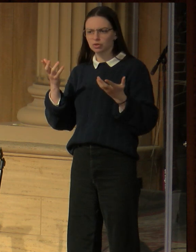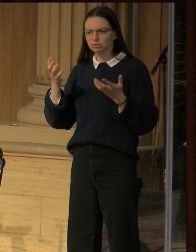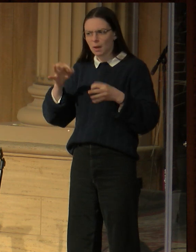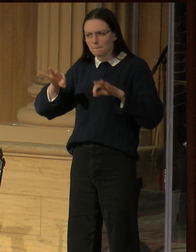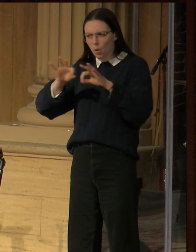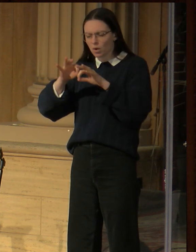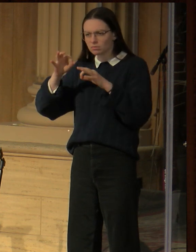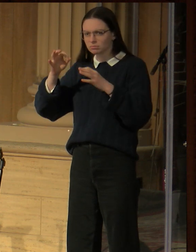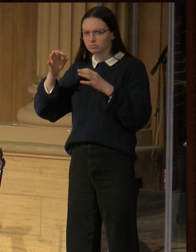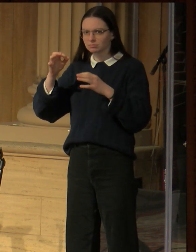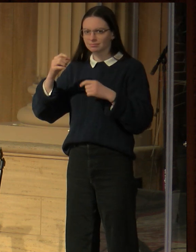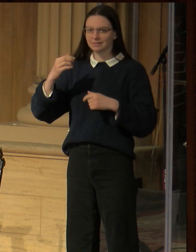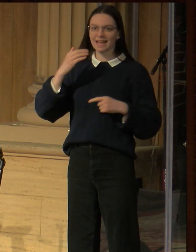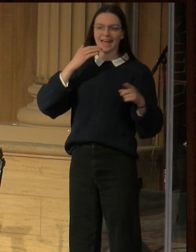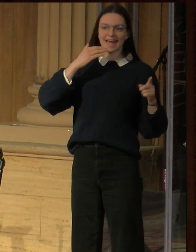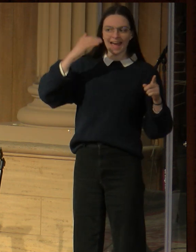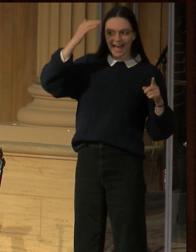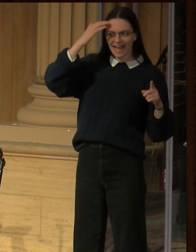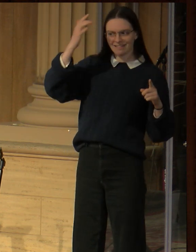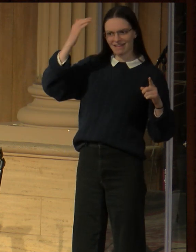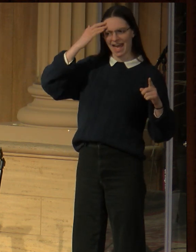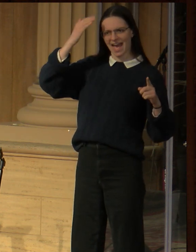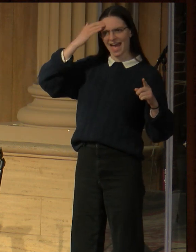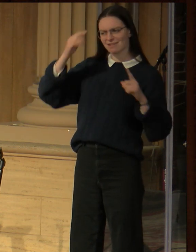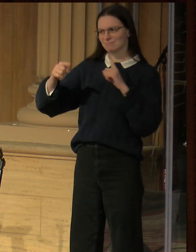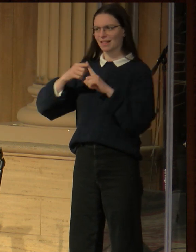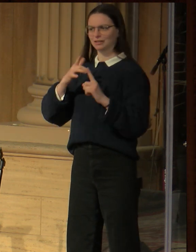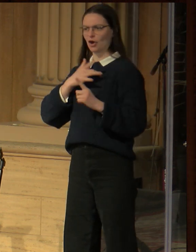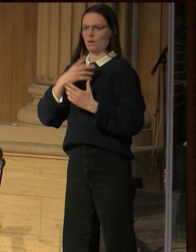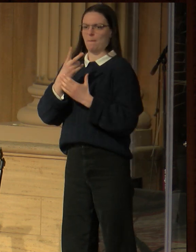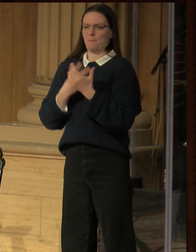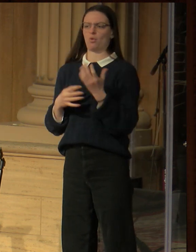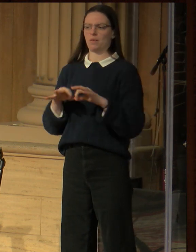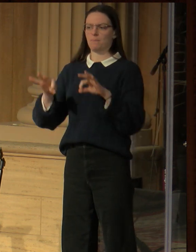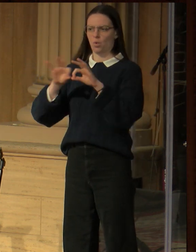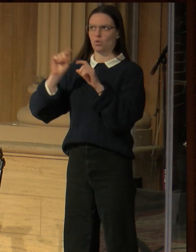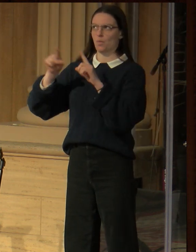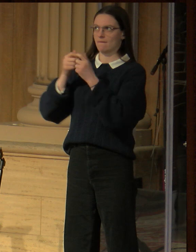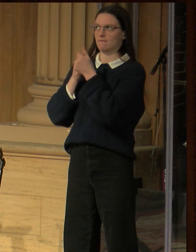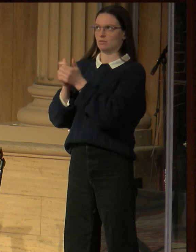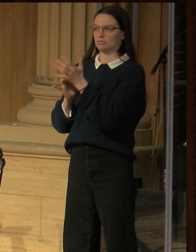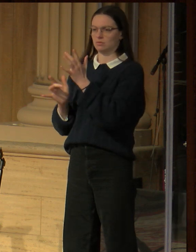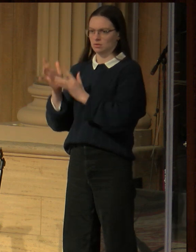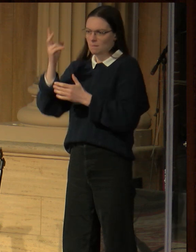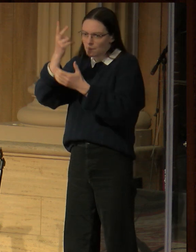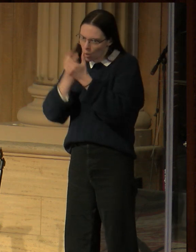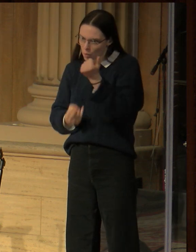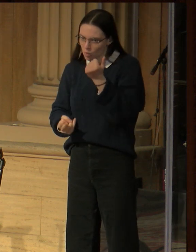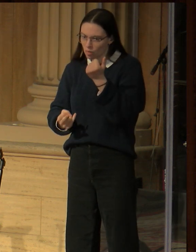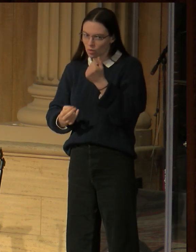So head and heart both matter in pursuit of Jesus. We really have to have both.